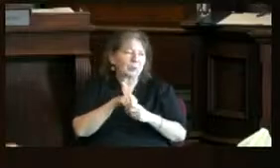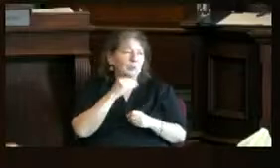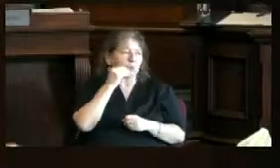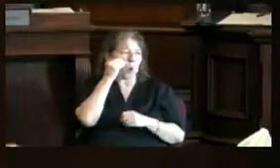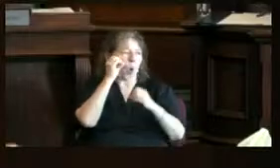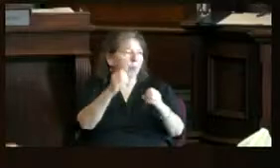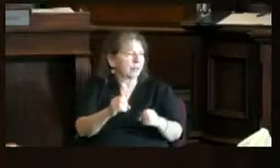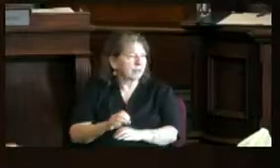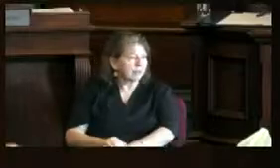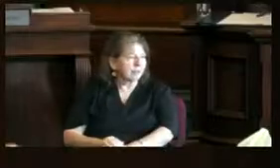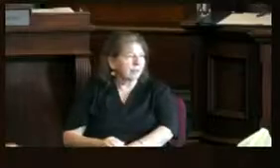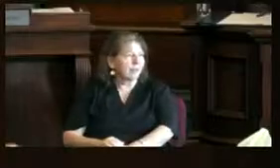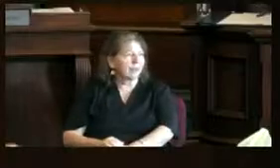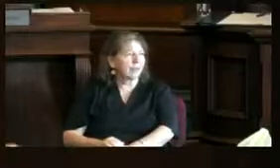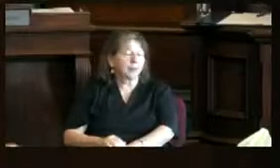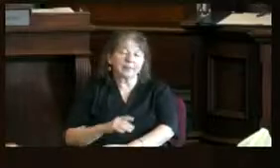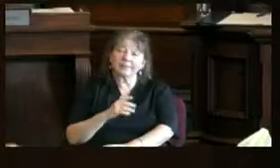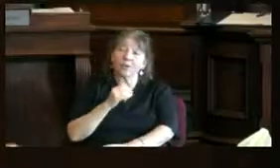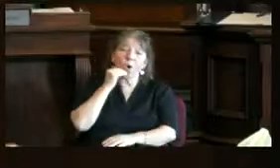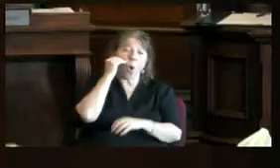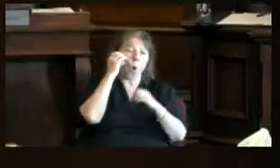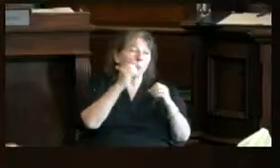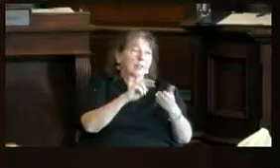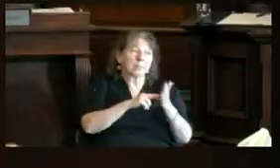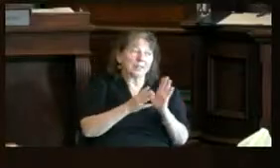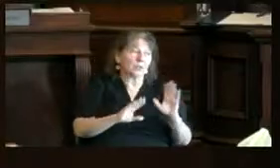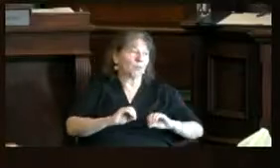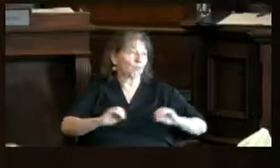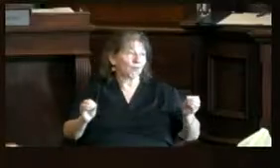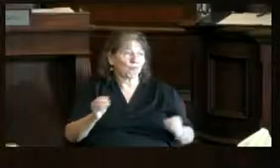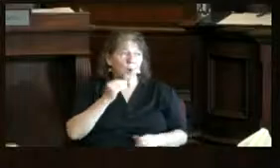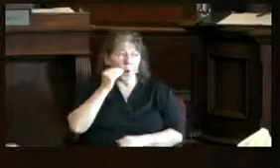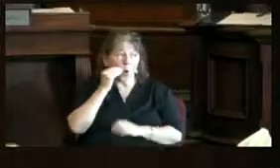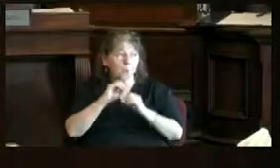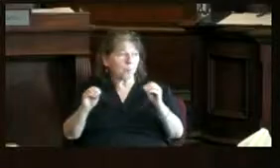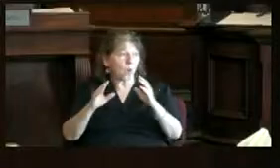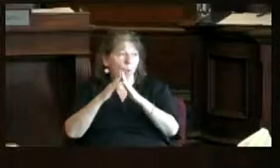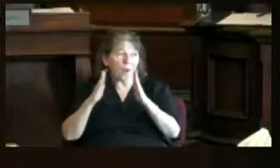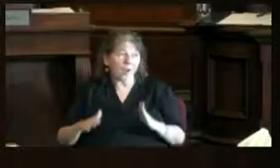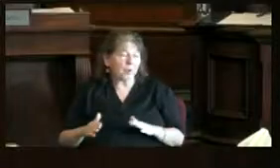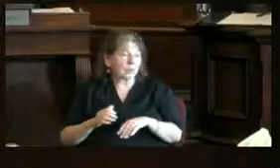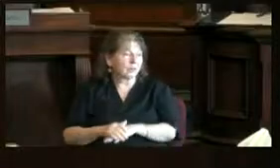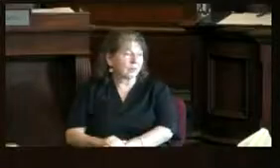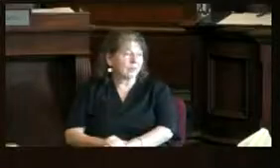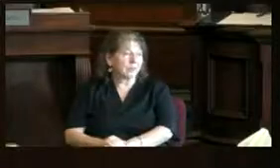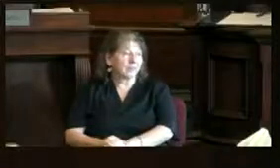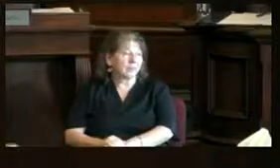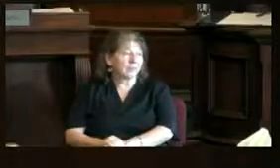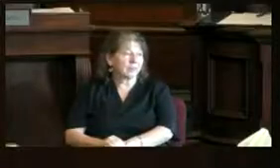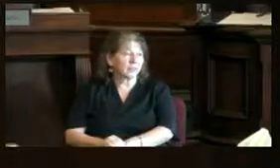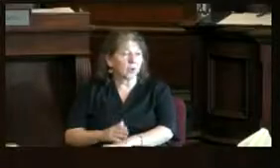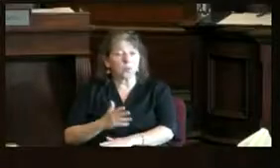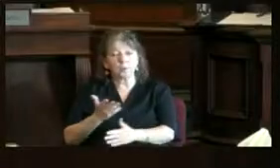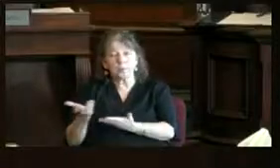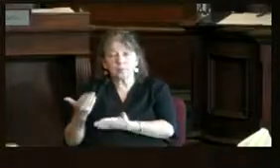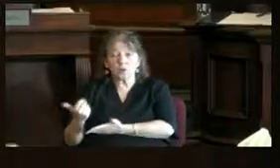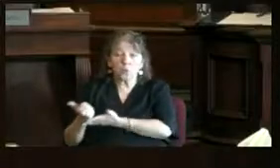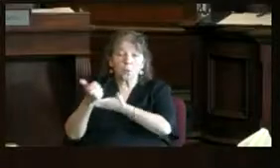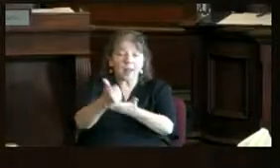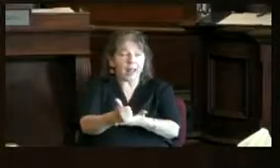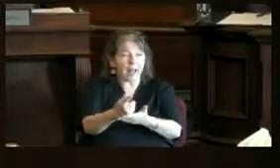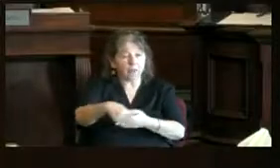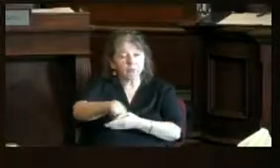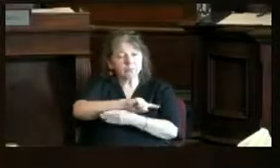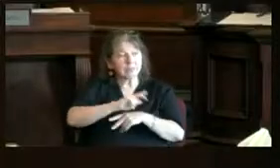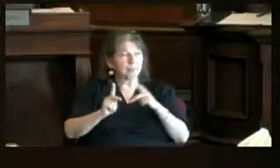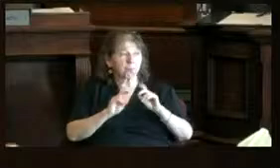committee. Because if you're homeless, you don't have a house. And we are working on addressing those folks and getting them resources and help. So at